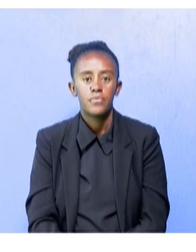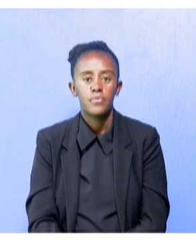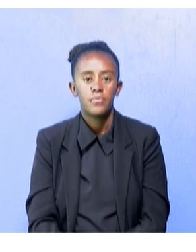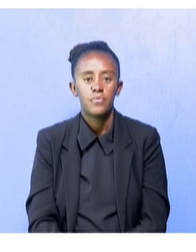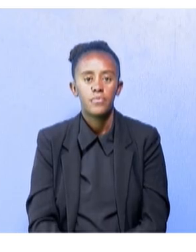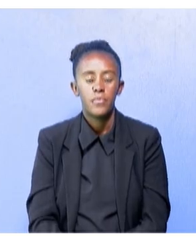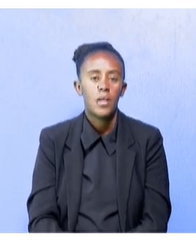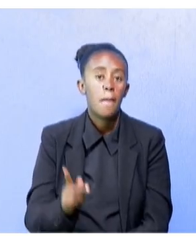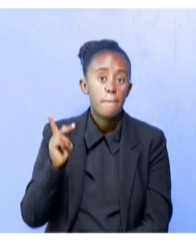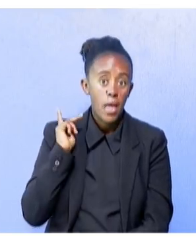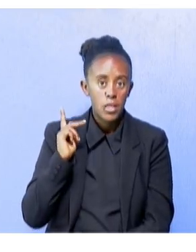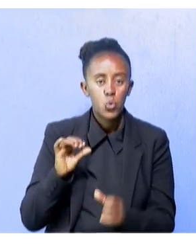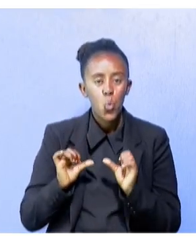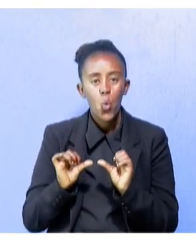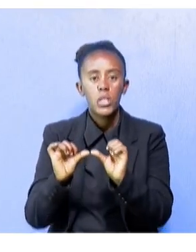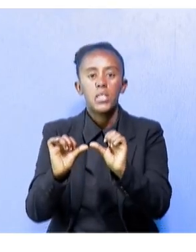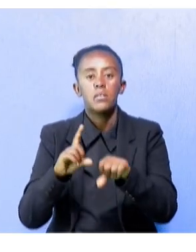Past continuous tense.